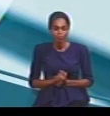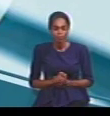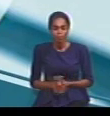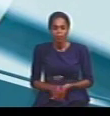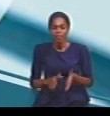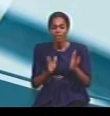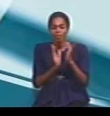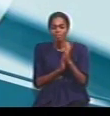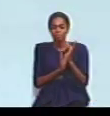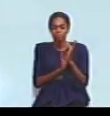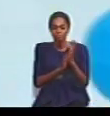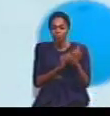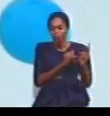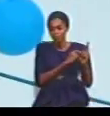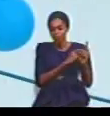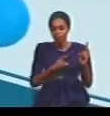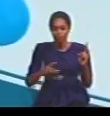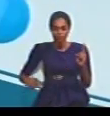Praise the Lord.